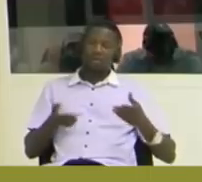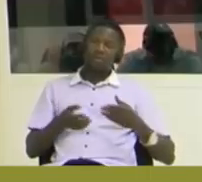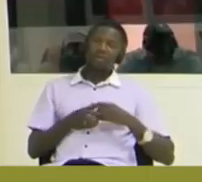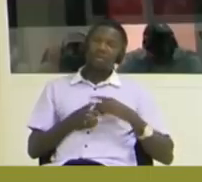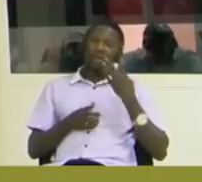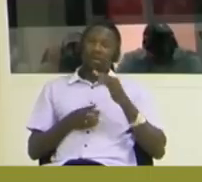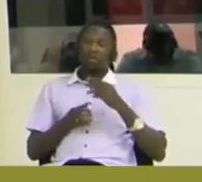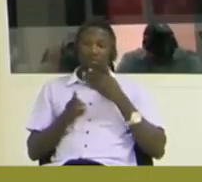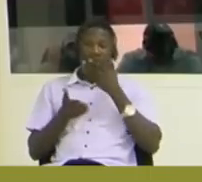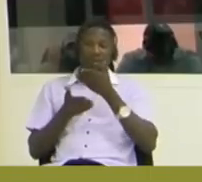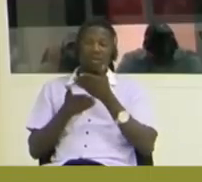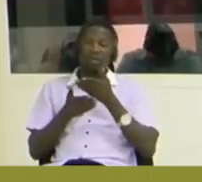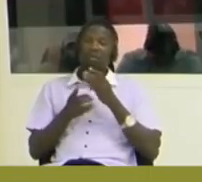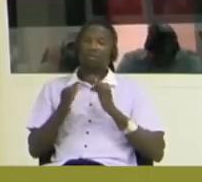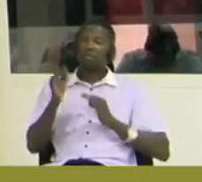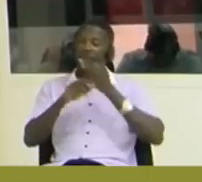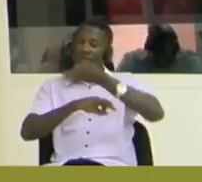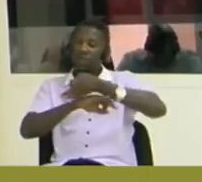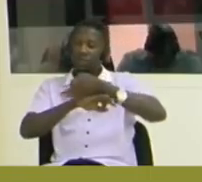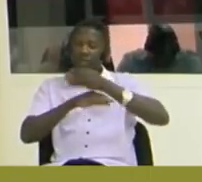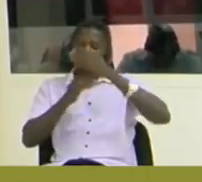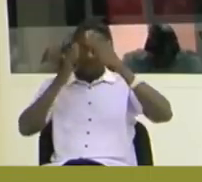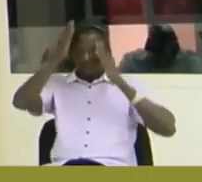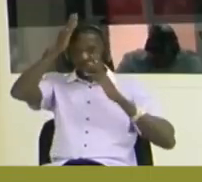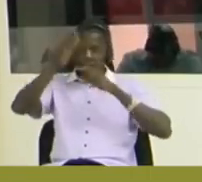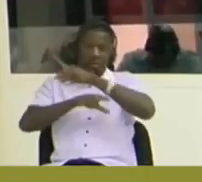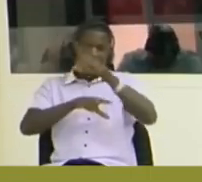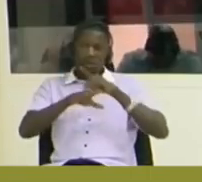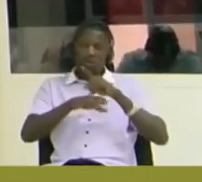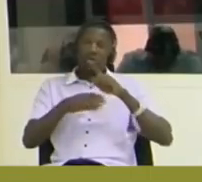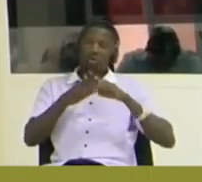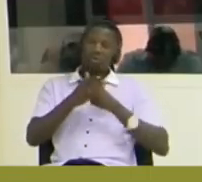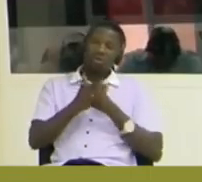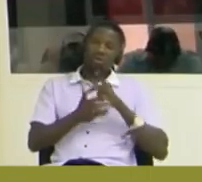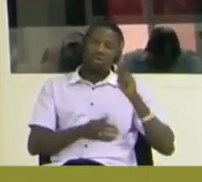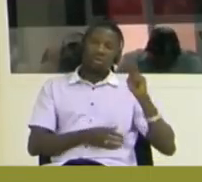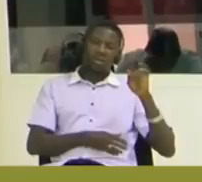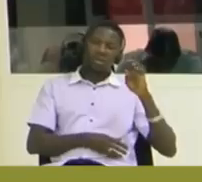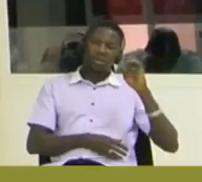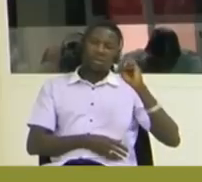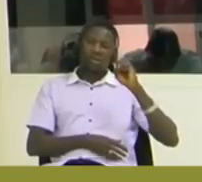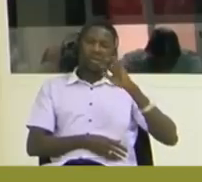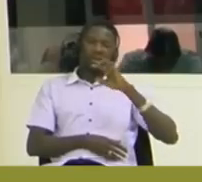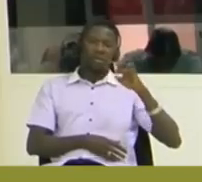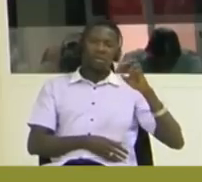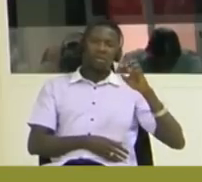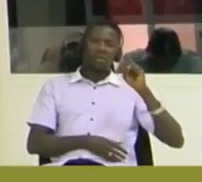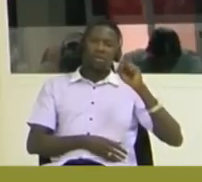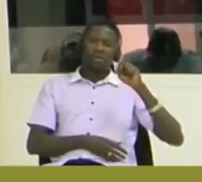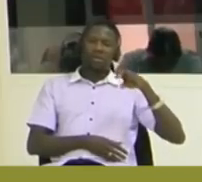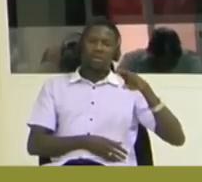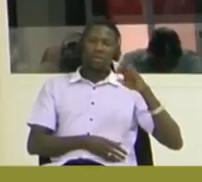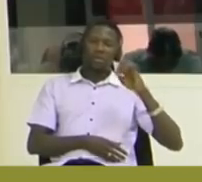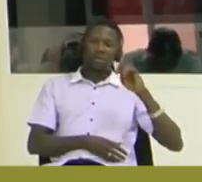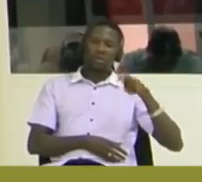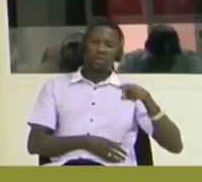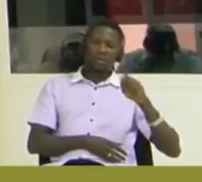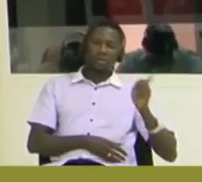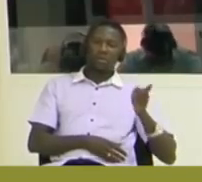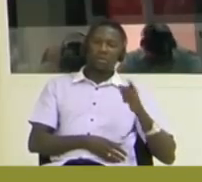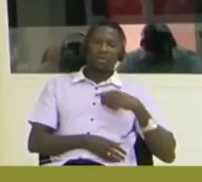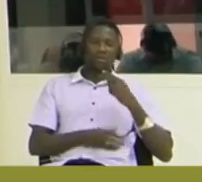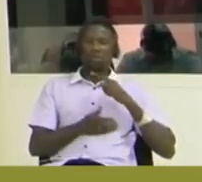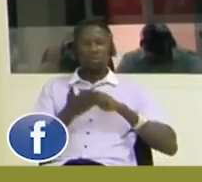being in Fajara, or being in Kerserin, it would not be unusual if the